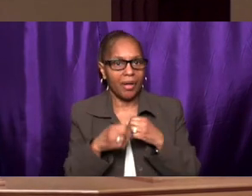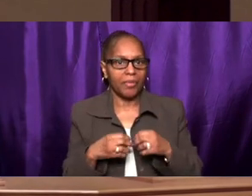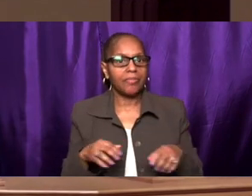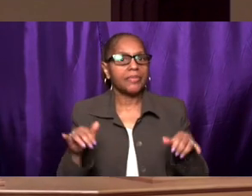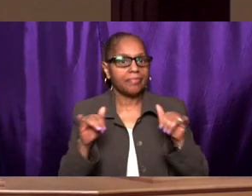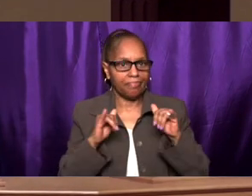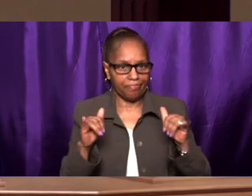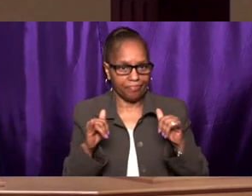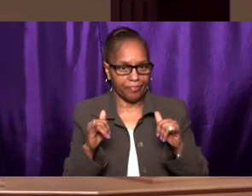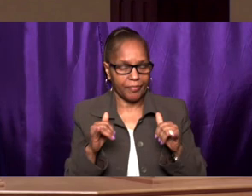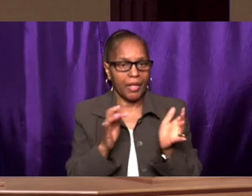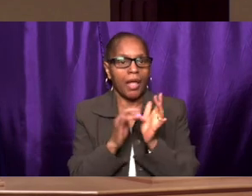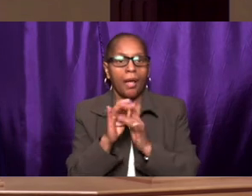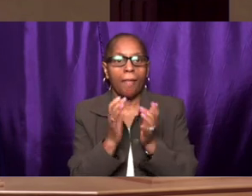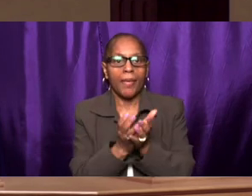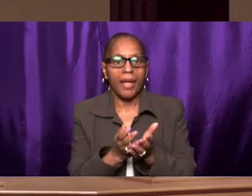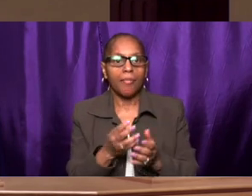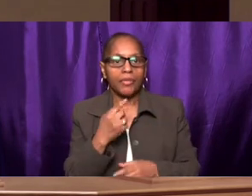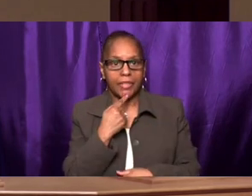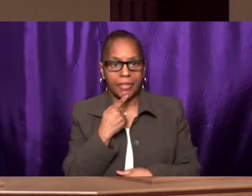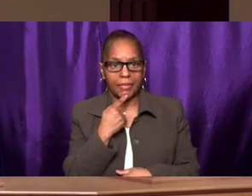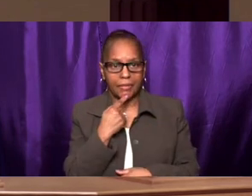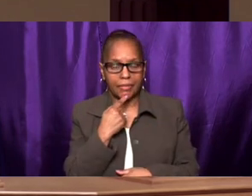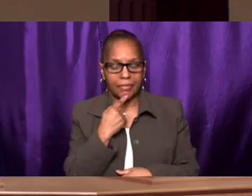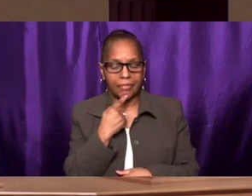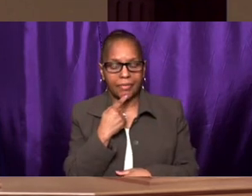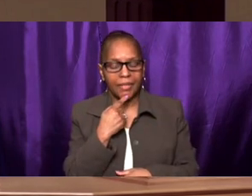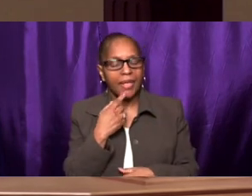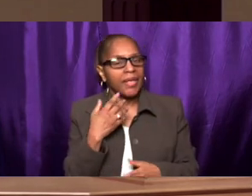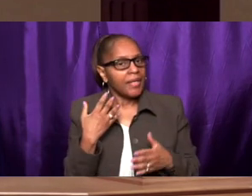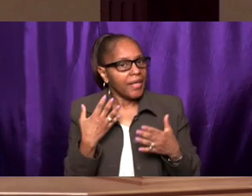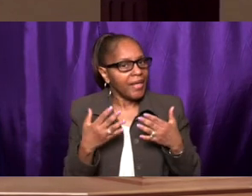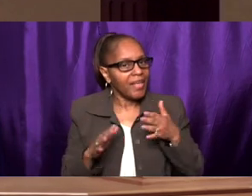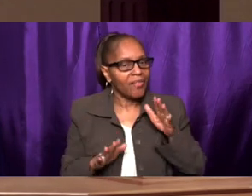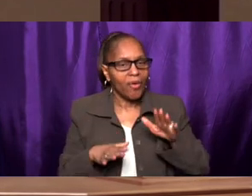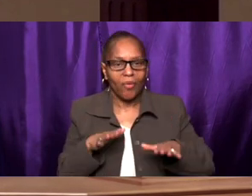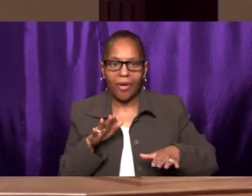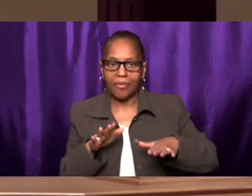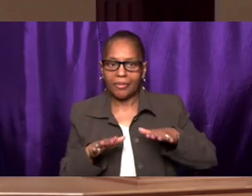But here's what the Bible says. Yea, though I walk